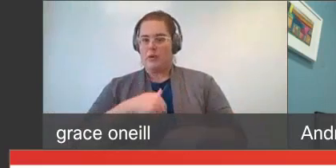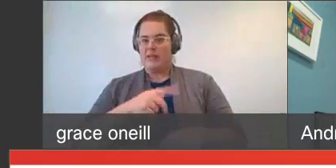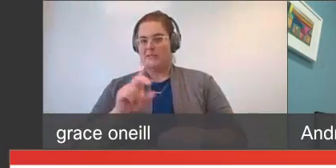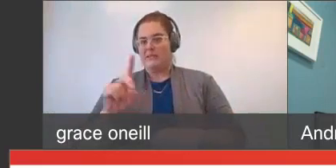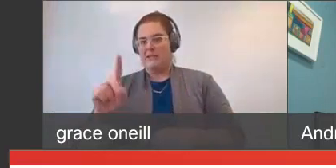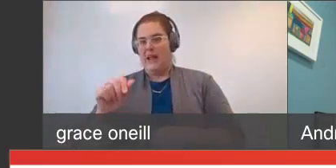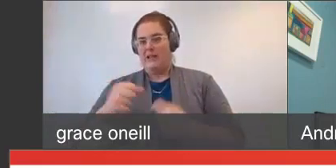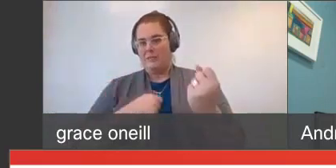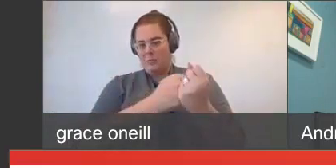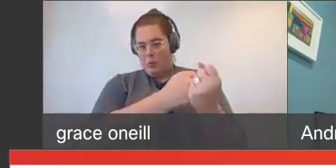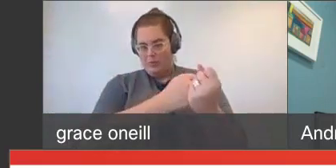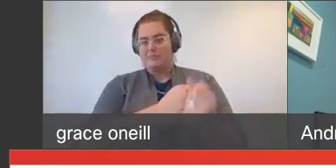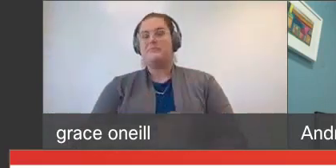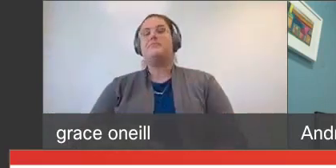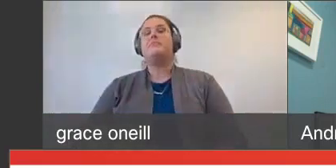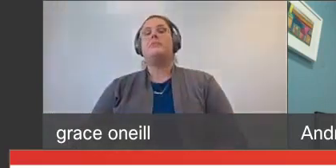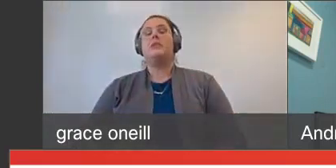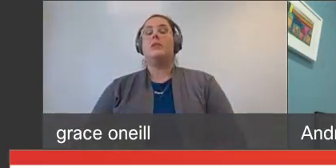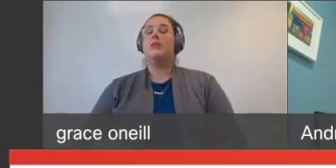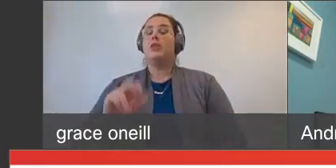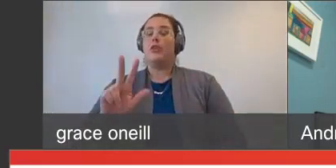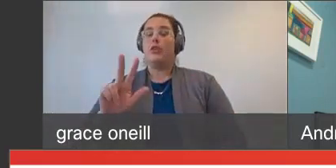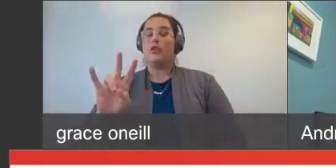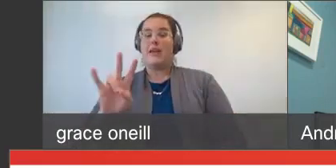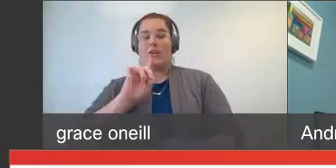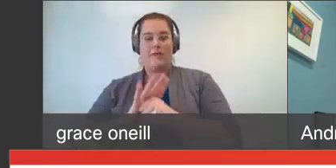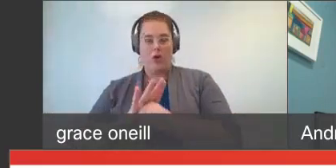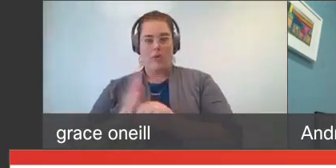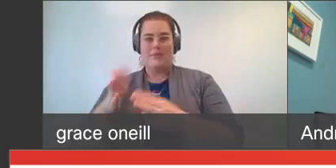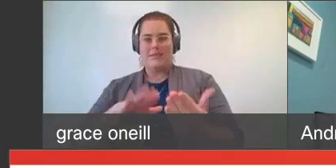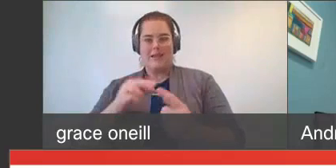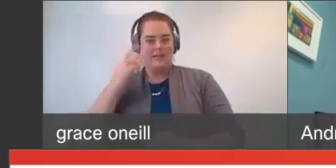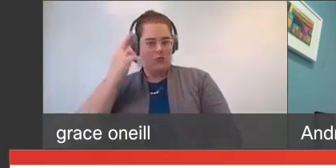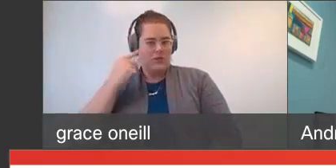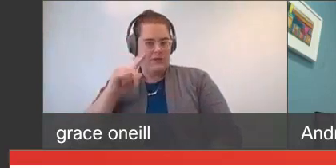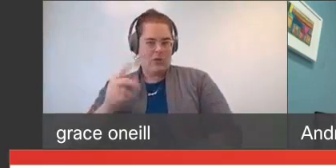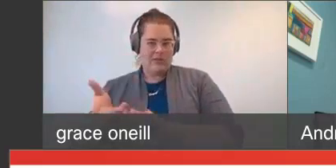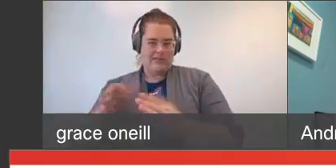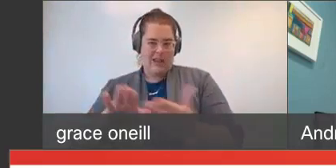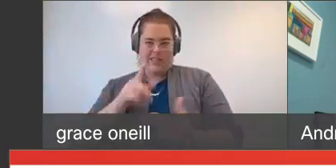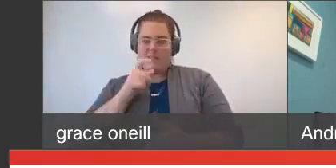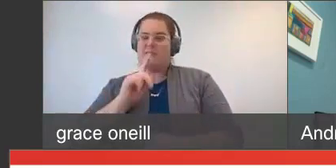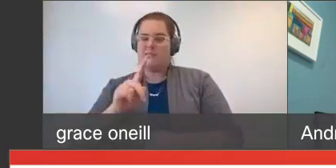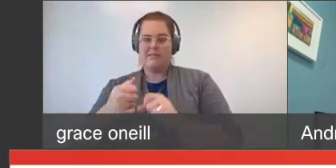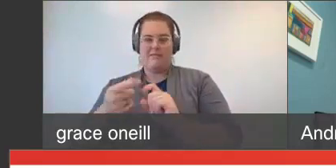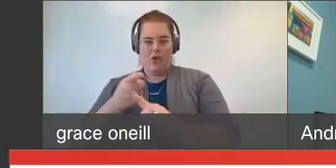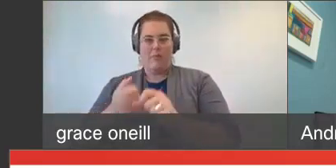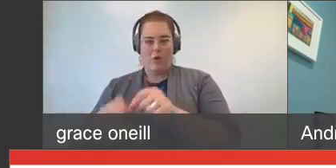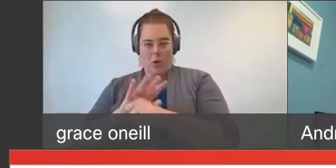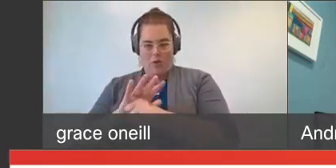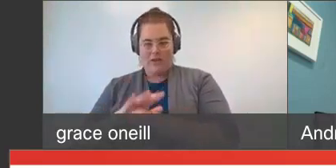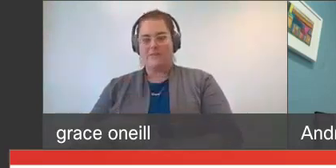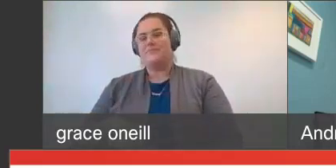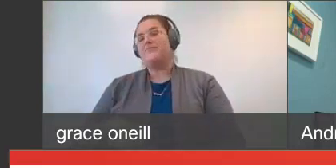been 37 confirmed COVID deaths among them, reflecting about 8%. A total of 61 deaths,